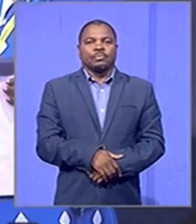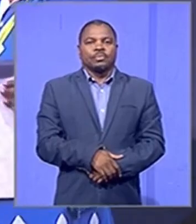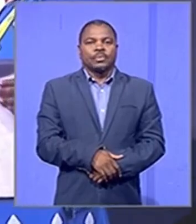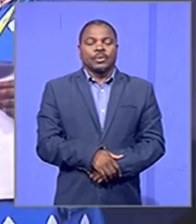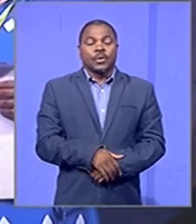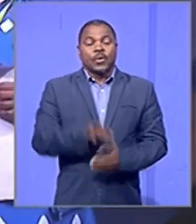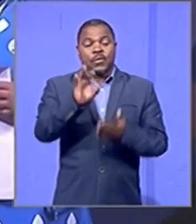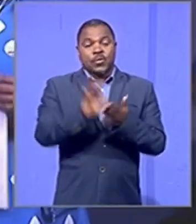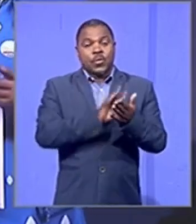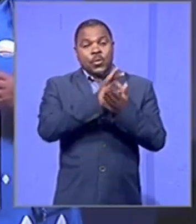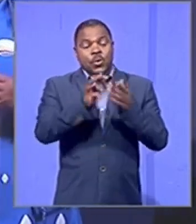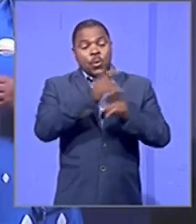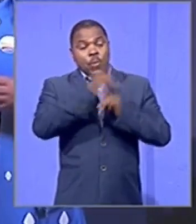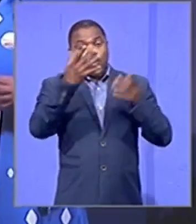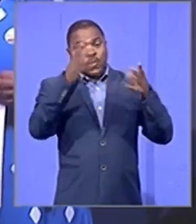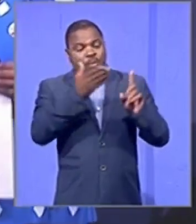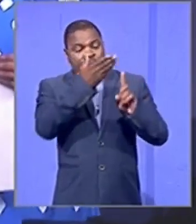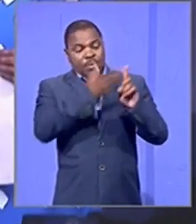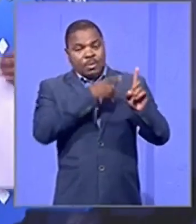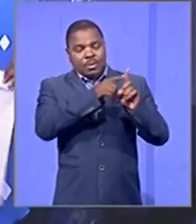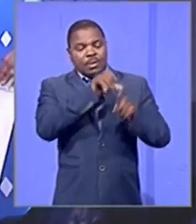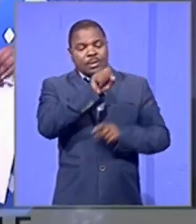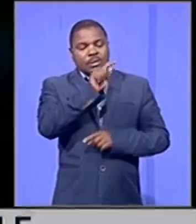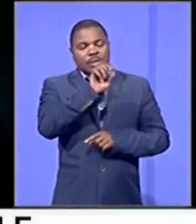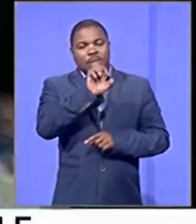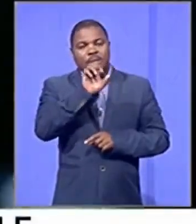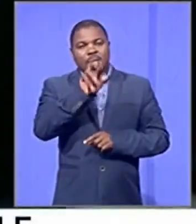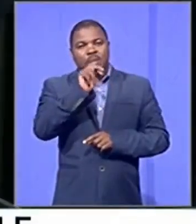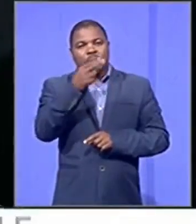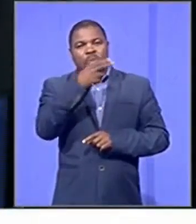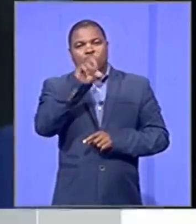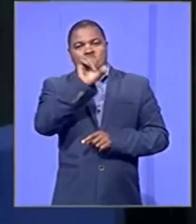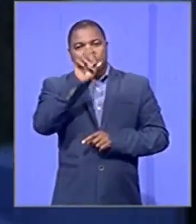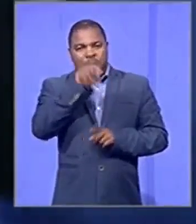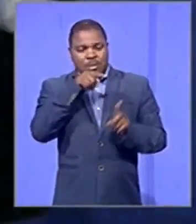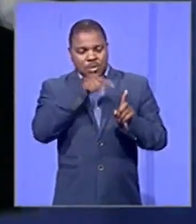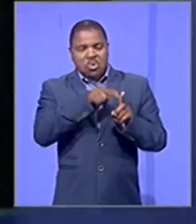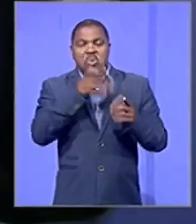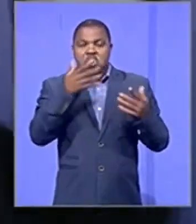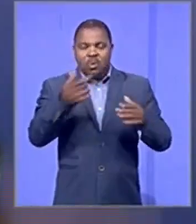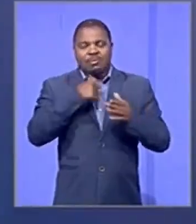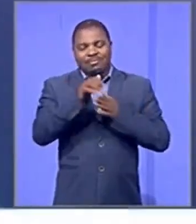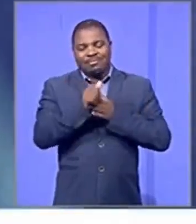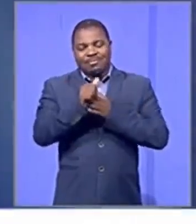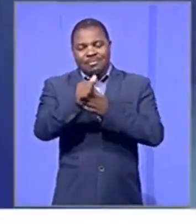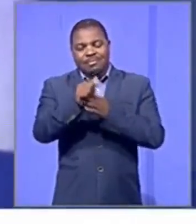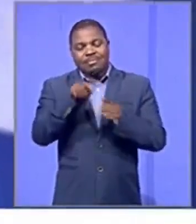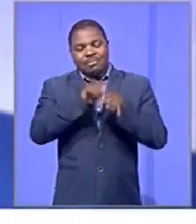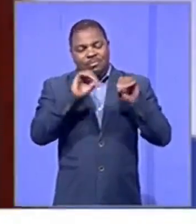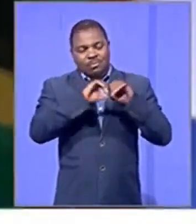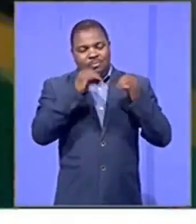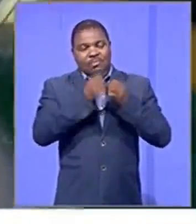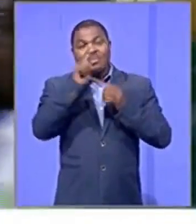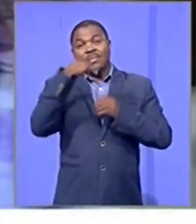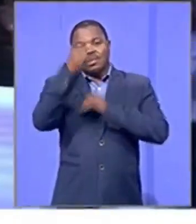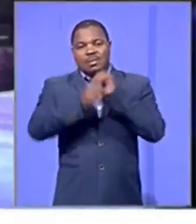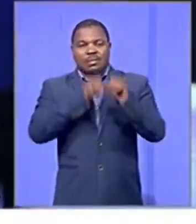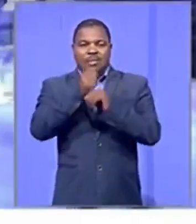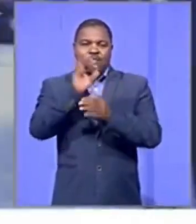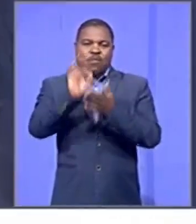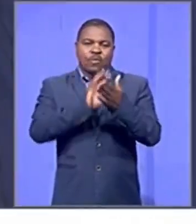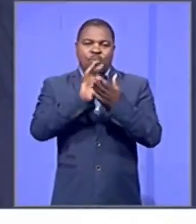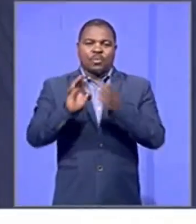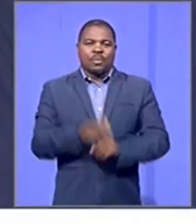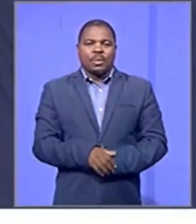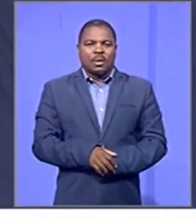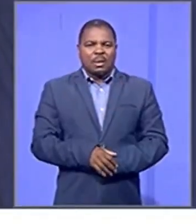Ka mora ho kgethwa Steenhuisen o tobane le kenyakenya ya mosebetsi wa ho etella pele mokga le ba dikgethong tsa isao. I want to be